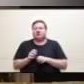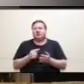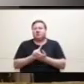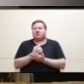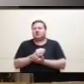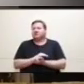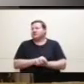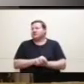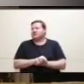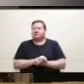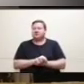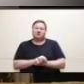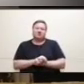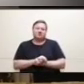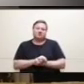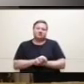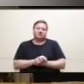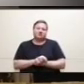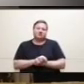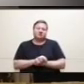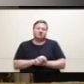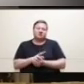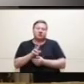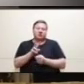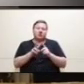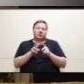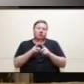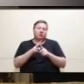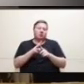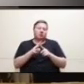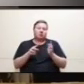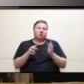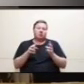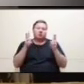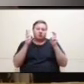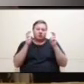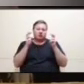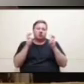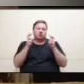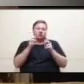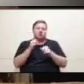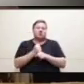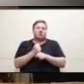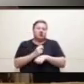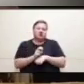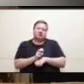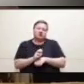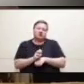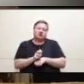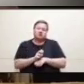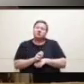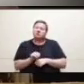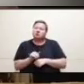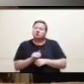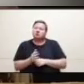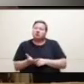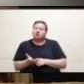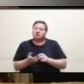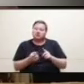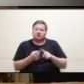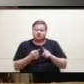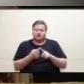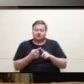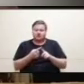Now, there are 2 issues that are creating a bit of agitation. Which one?